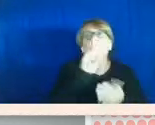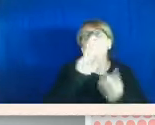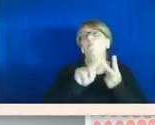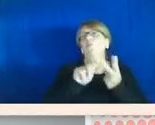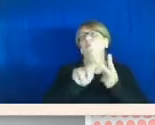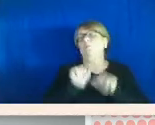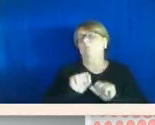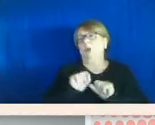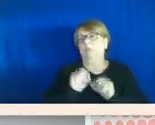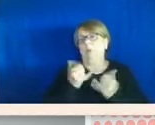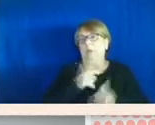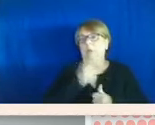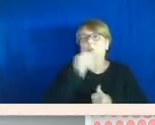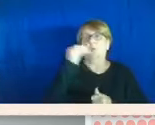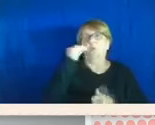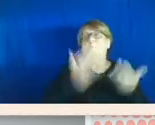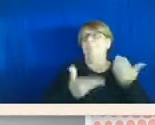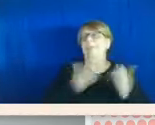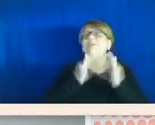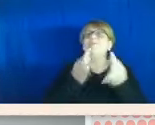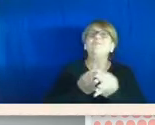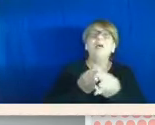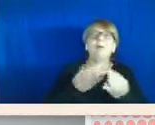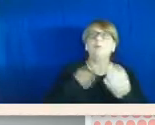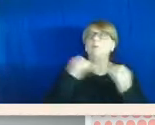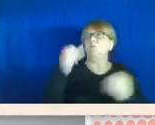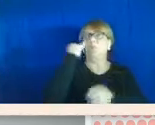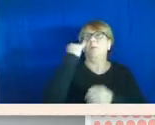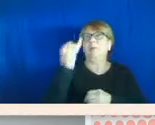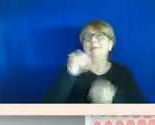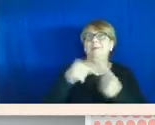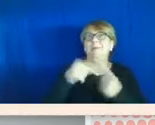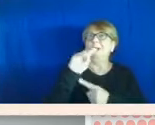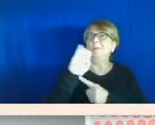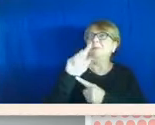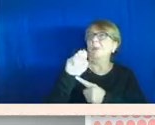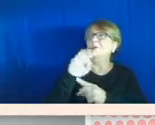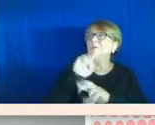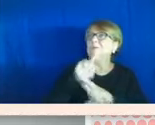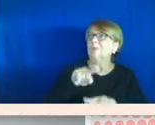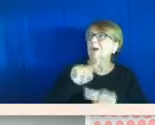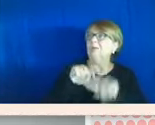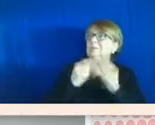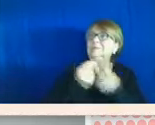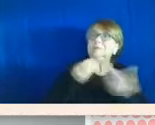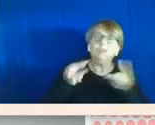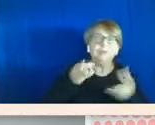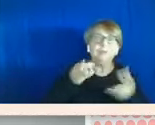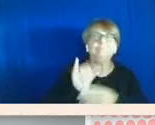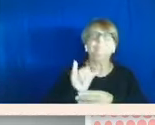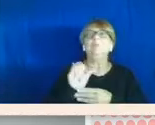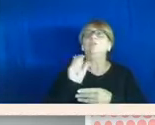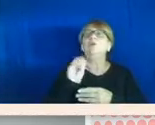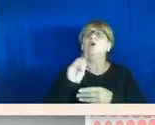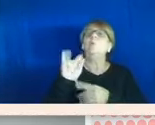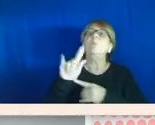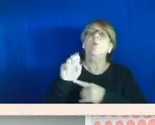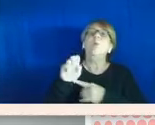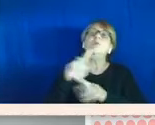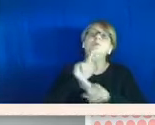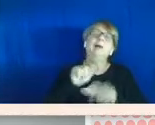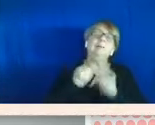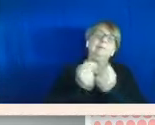home, maybe their families don't have any idea about the mobile response team services. So the mobile response teams have said that they are